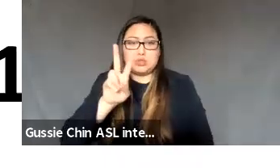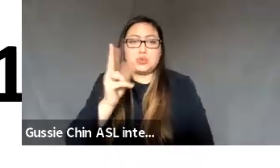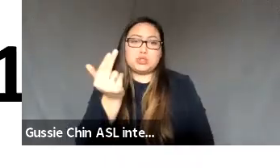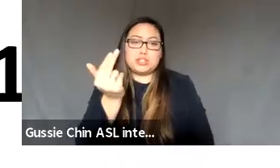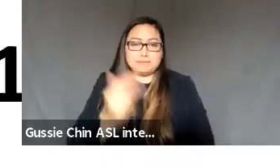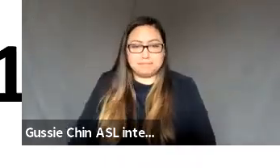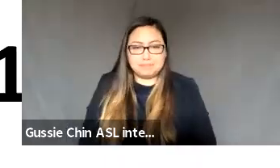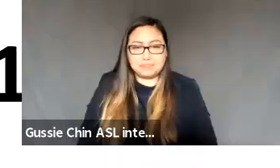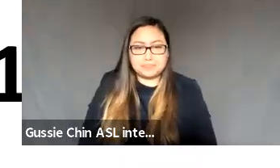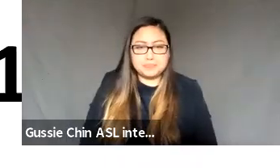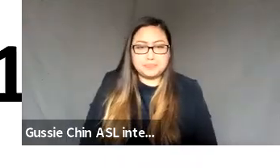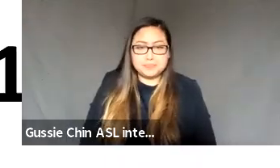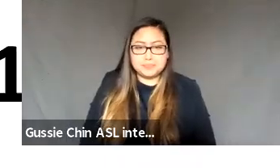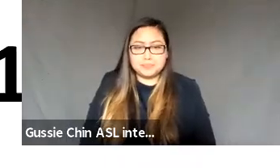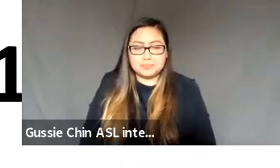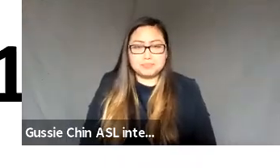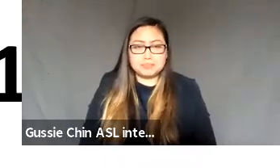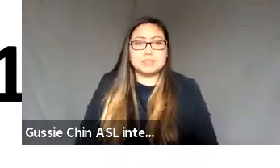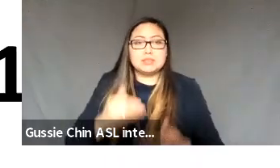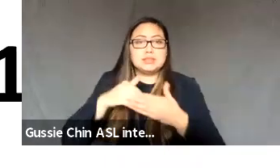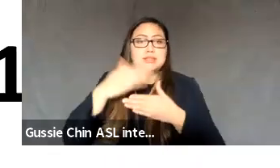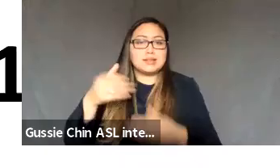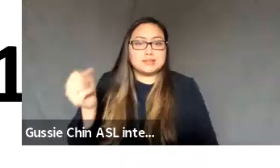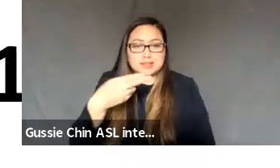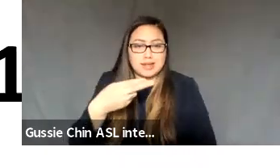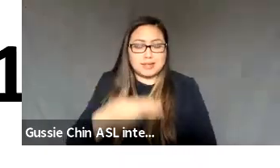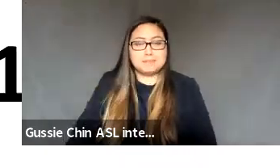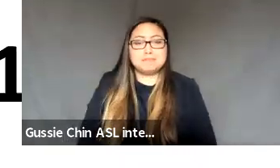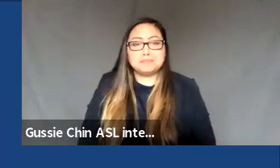Okay, so let's move on to slide number 22.